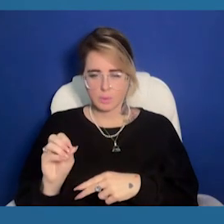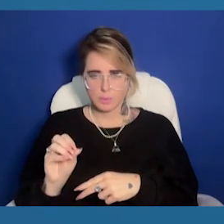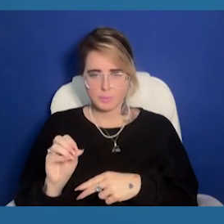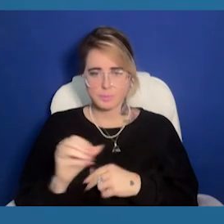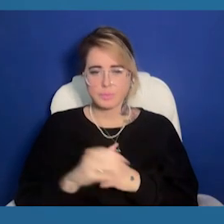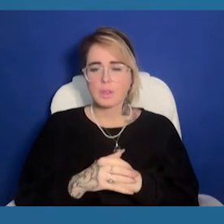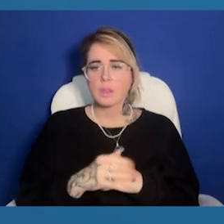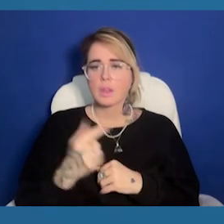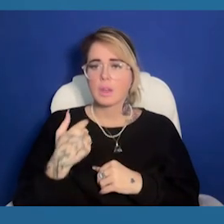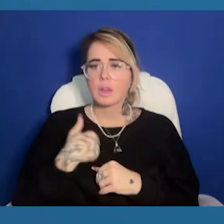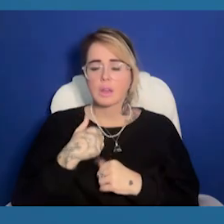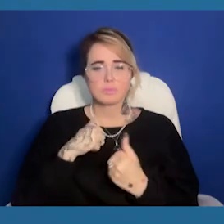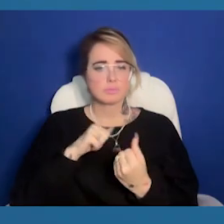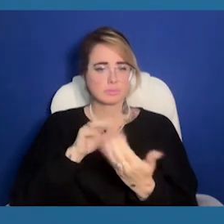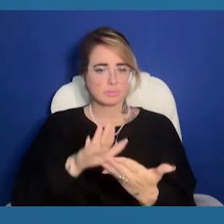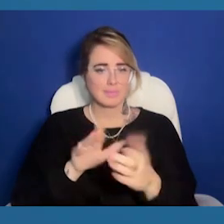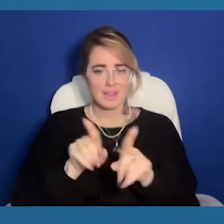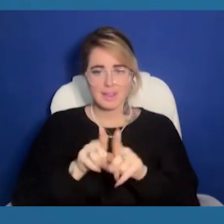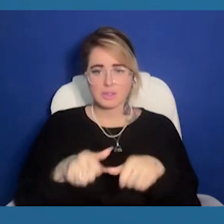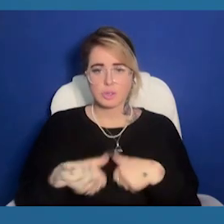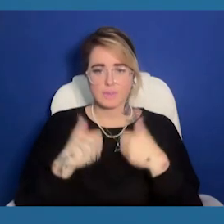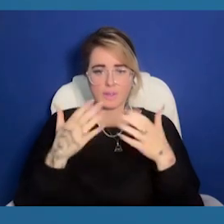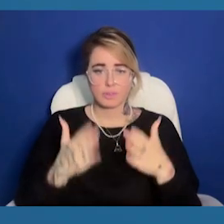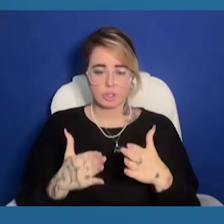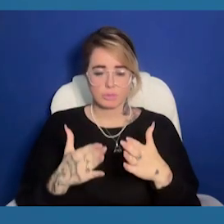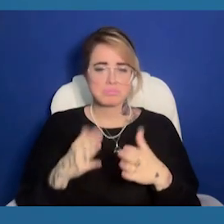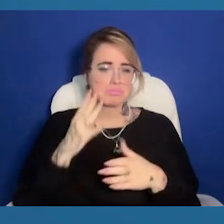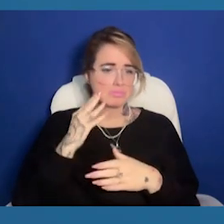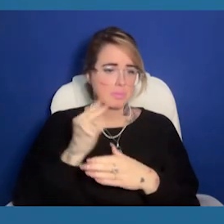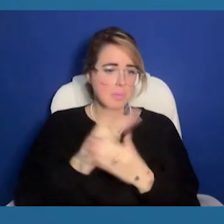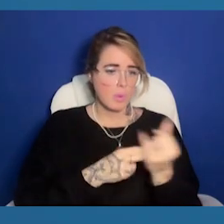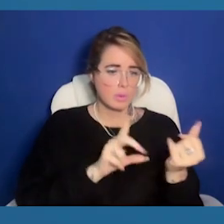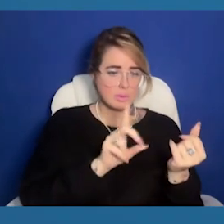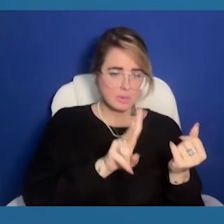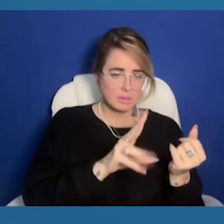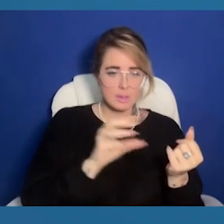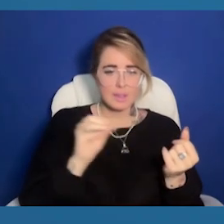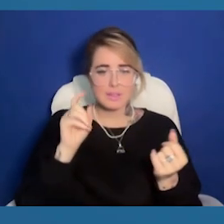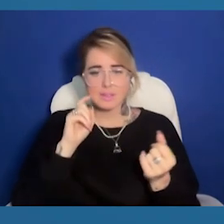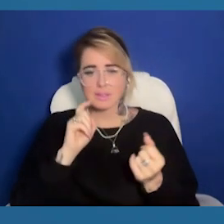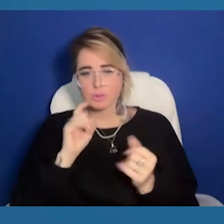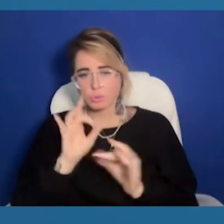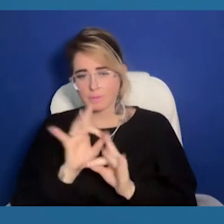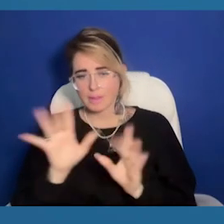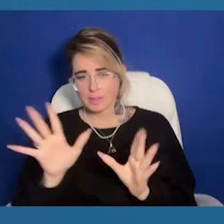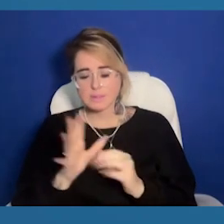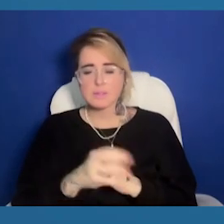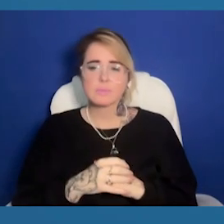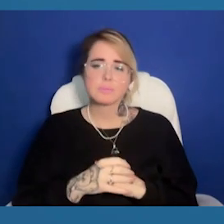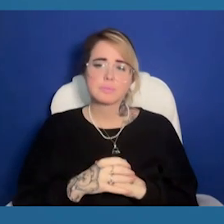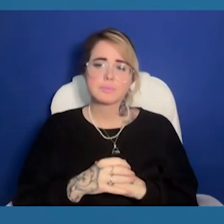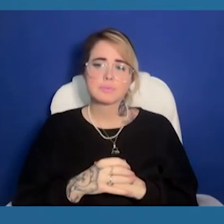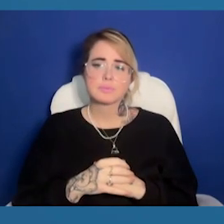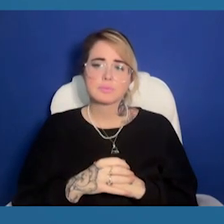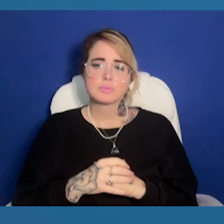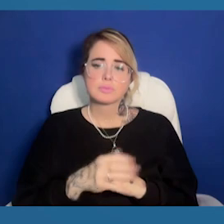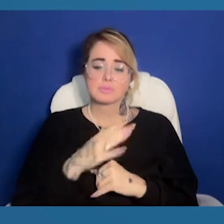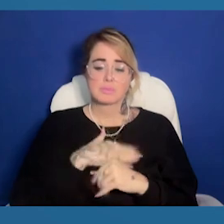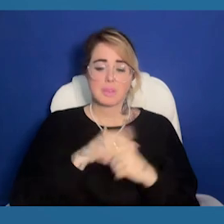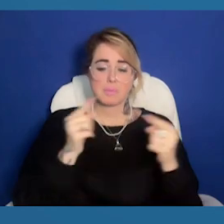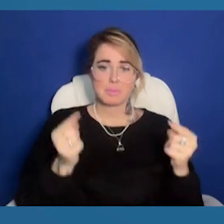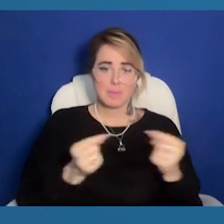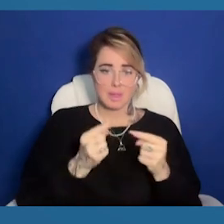I come before you as a survivor of both domestic and sexual violence that turned my pain into